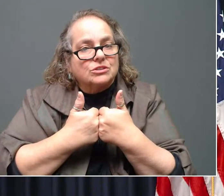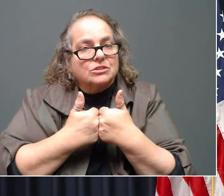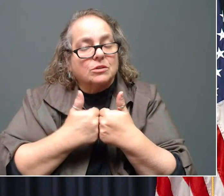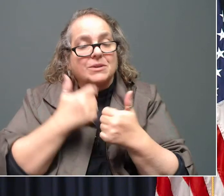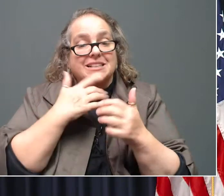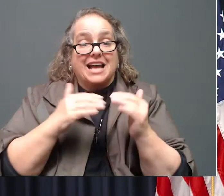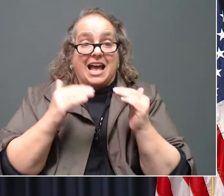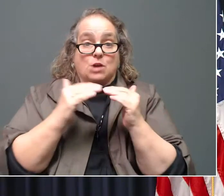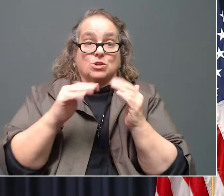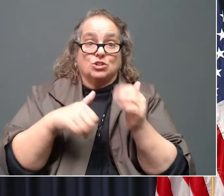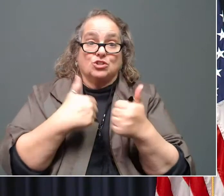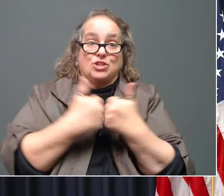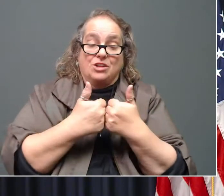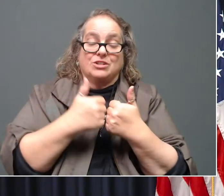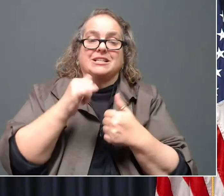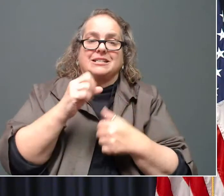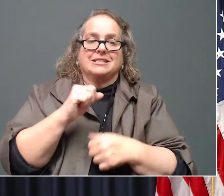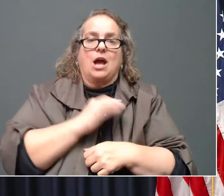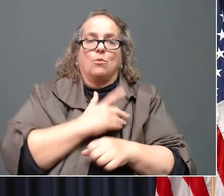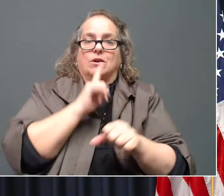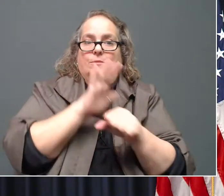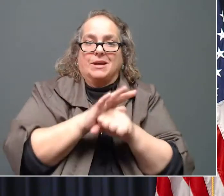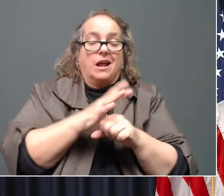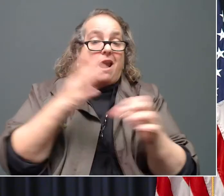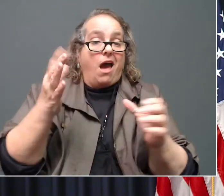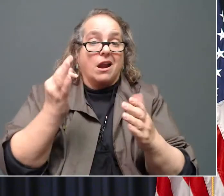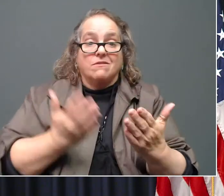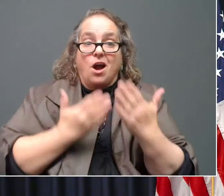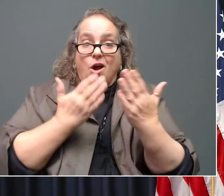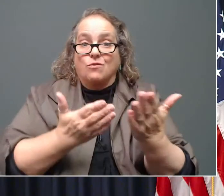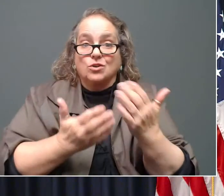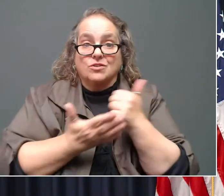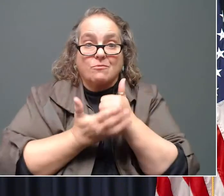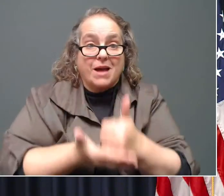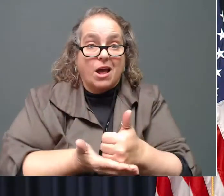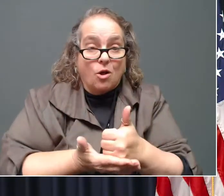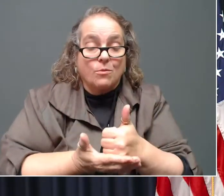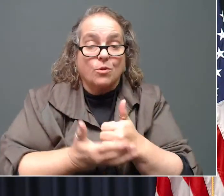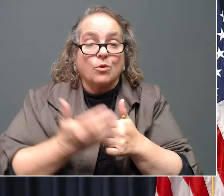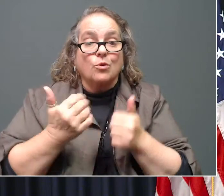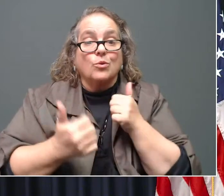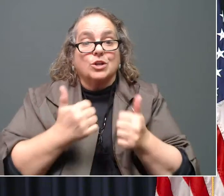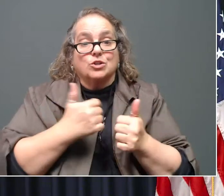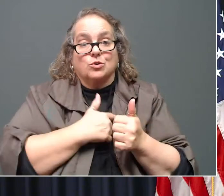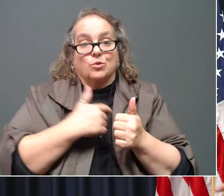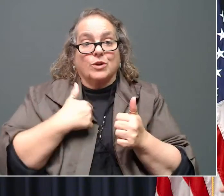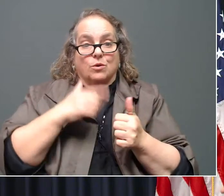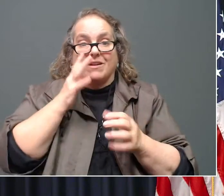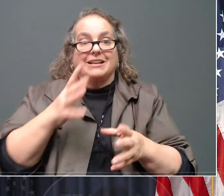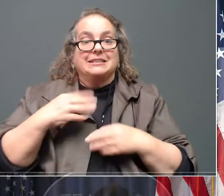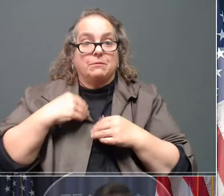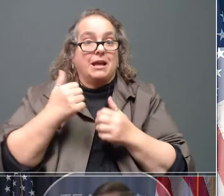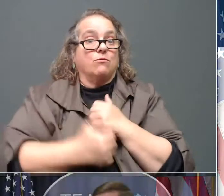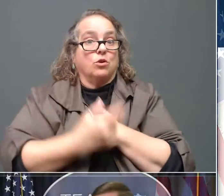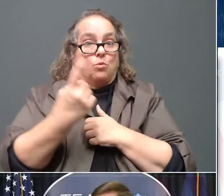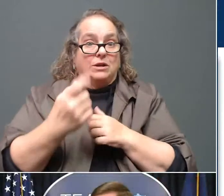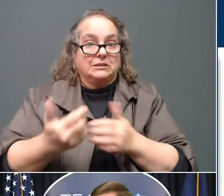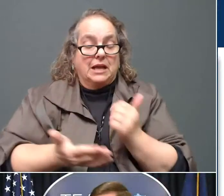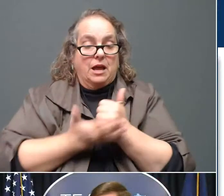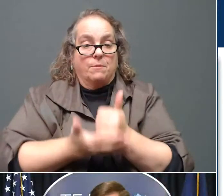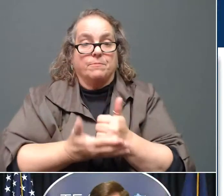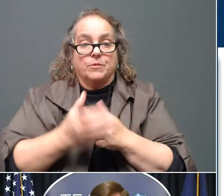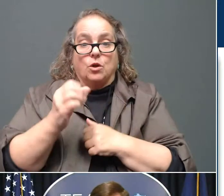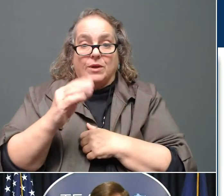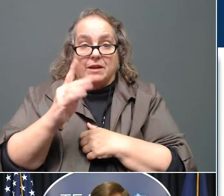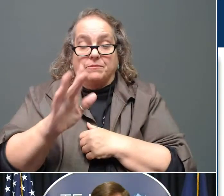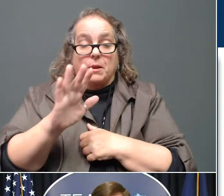we've received a lot of offers from help, which we are going to accept everyone. Let's start by age,